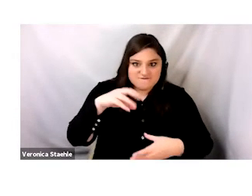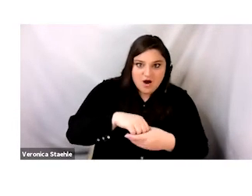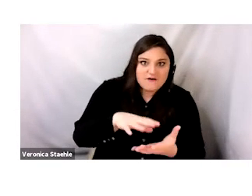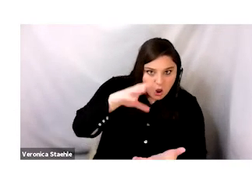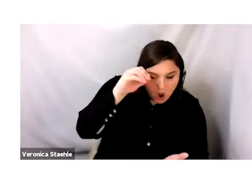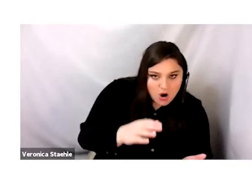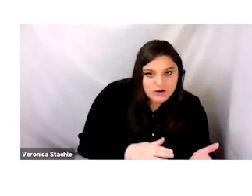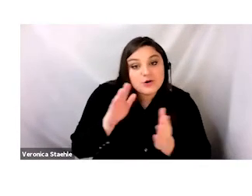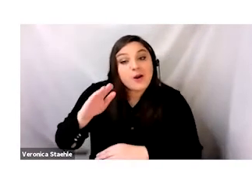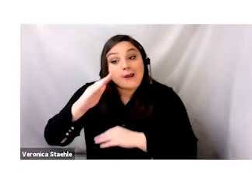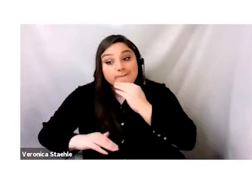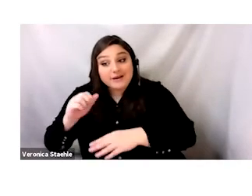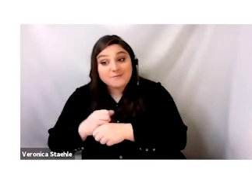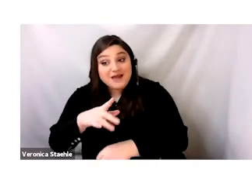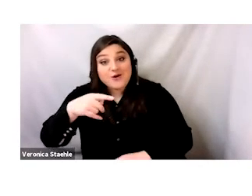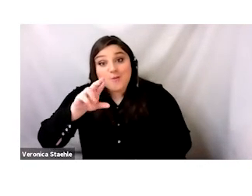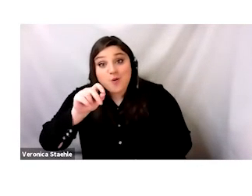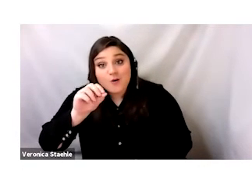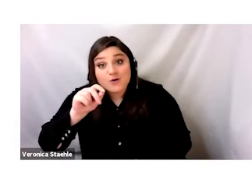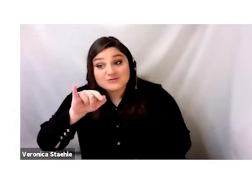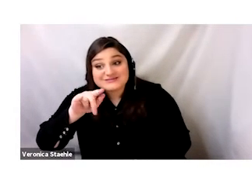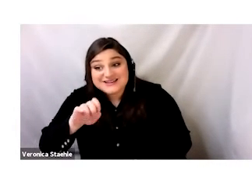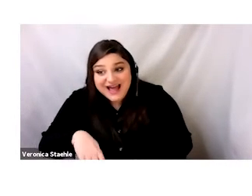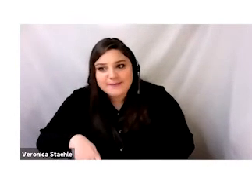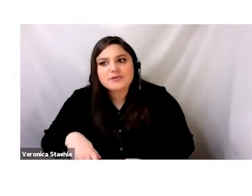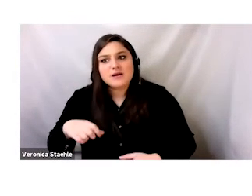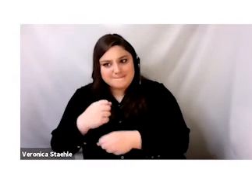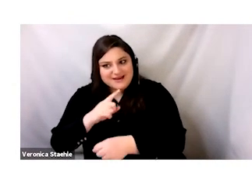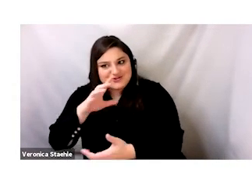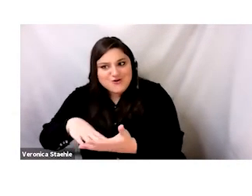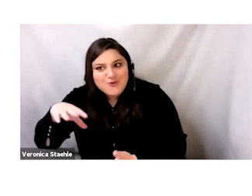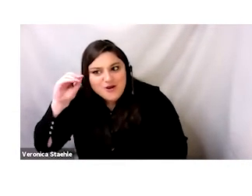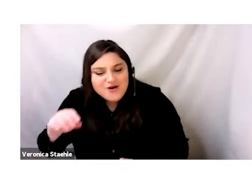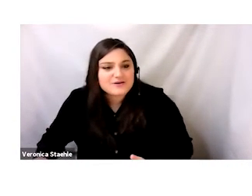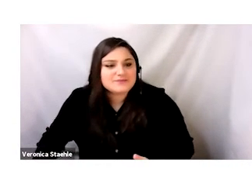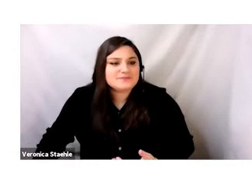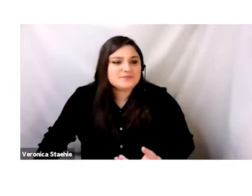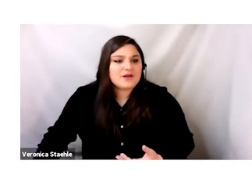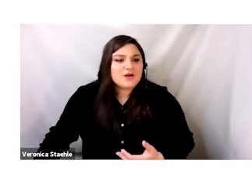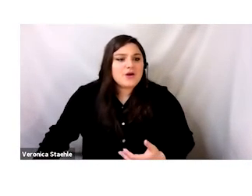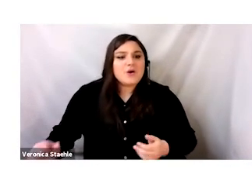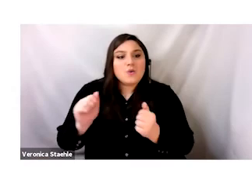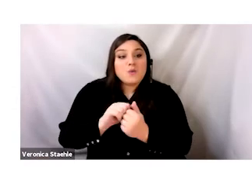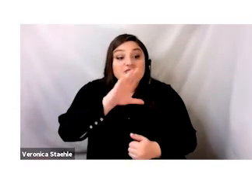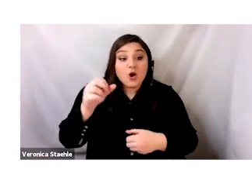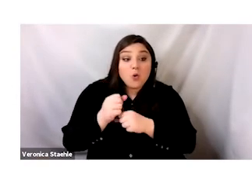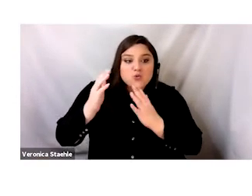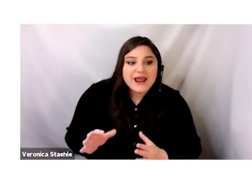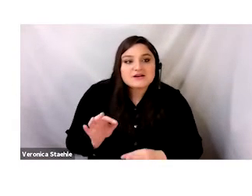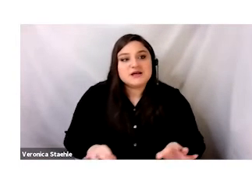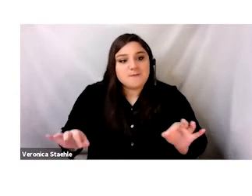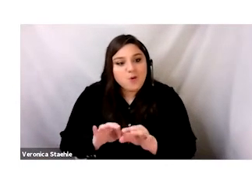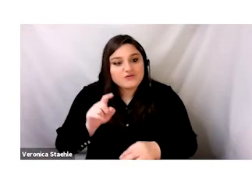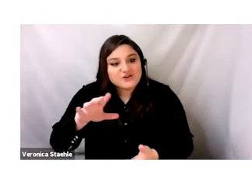that experience. Even when you're inviting diverse co-creators and you all are learning how to navigate each other as team members, you are learning in